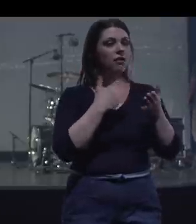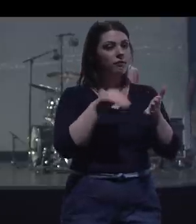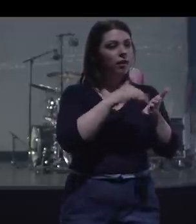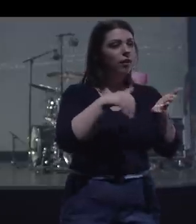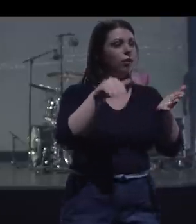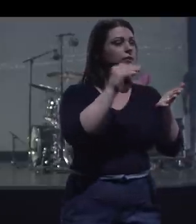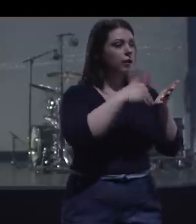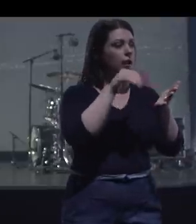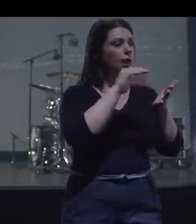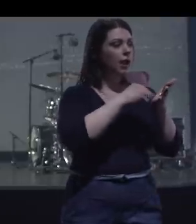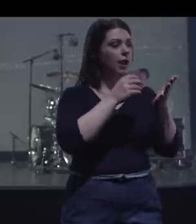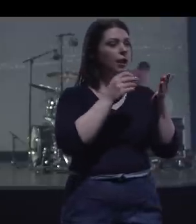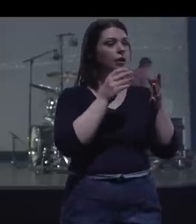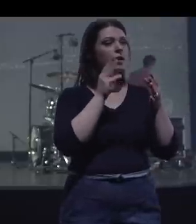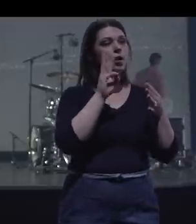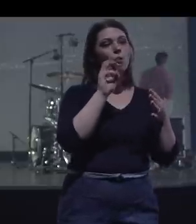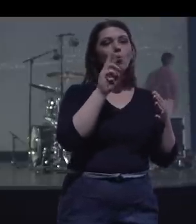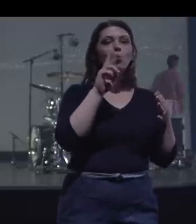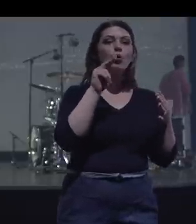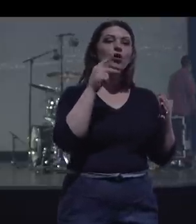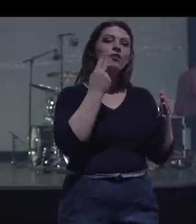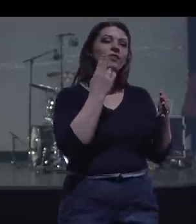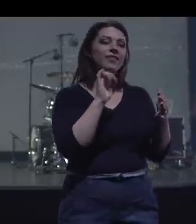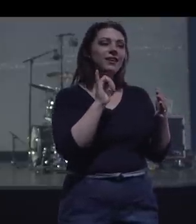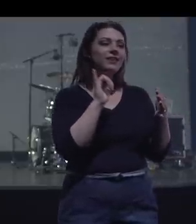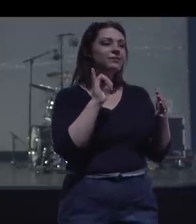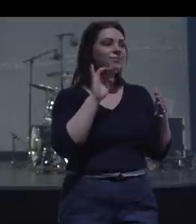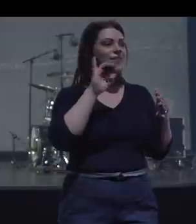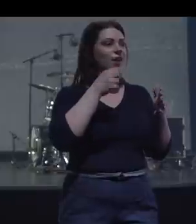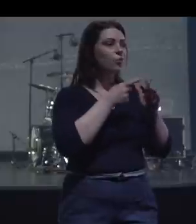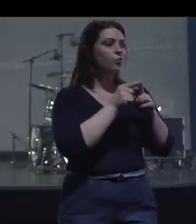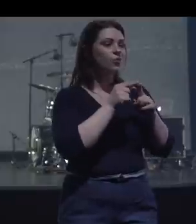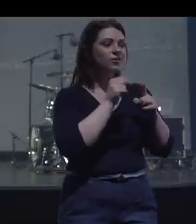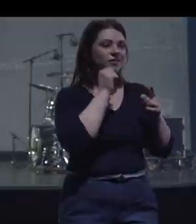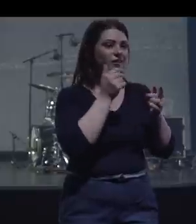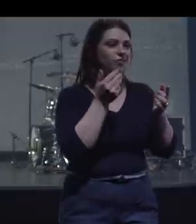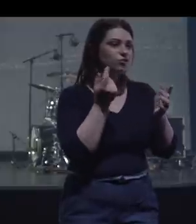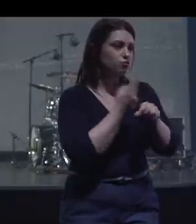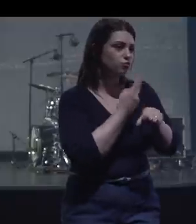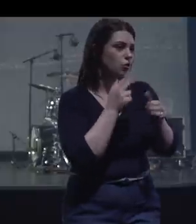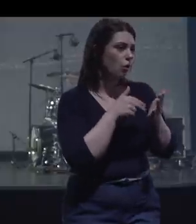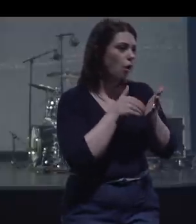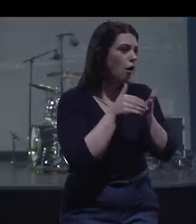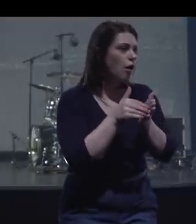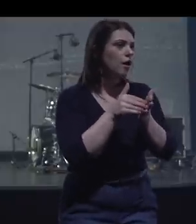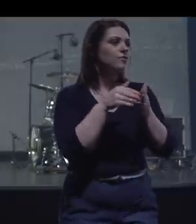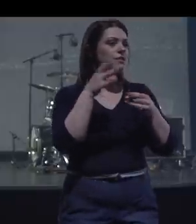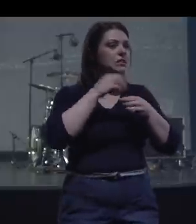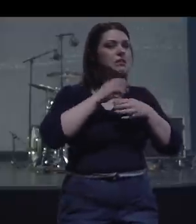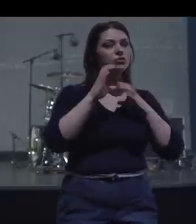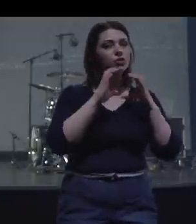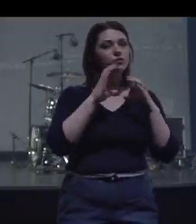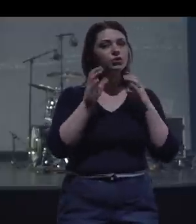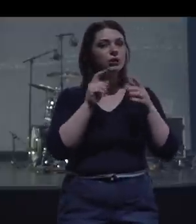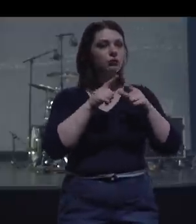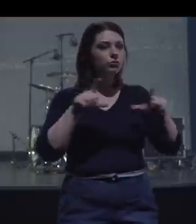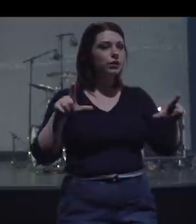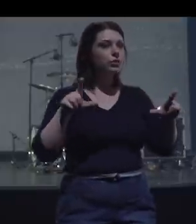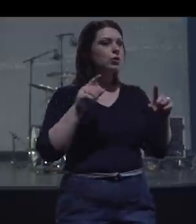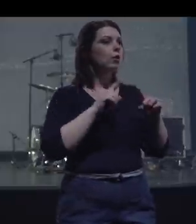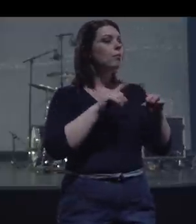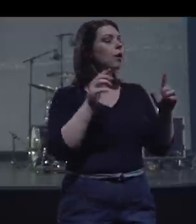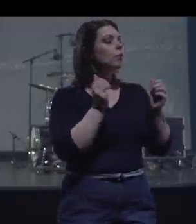over again in that song is, you know, it's not a word that we use a lot just in our everyday conversational language, but when it comes to the language of our